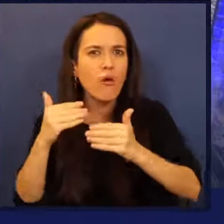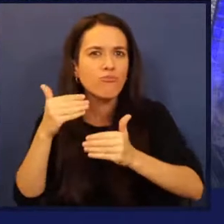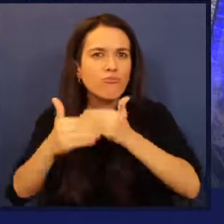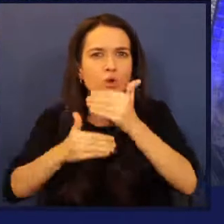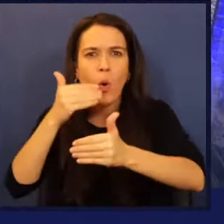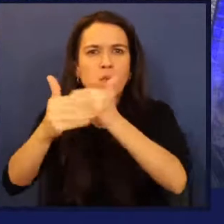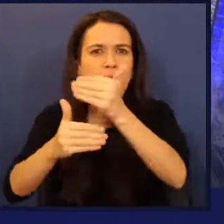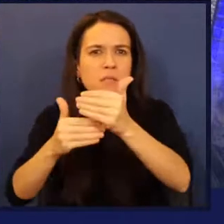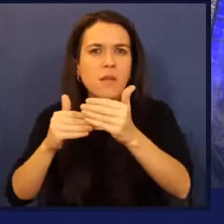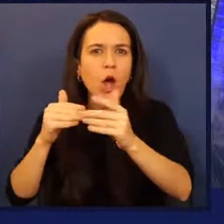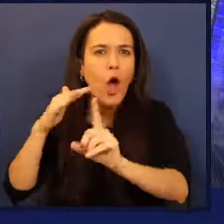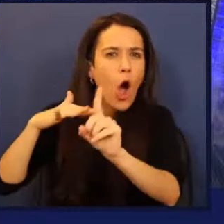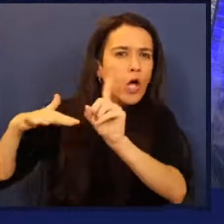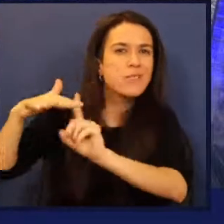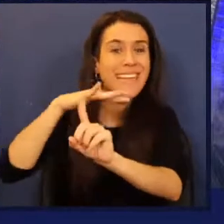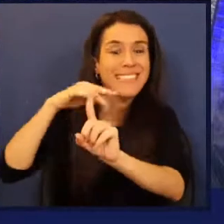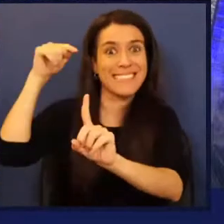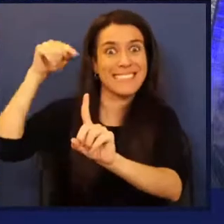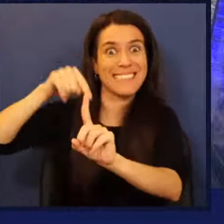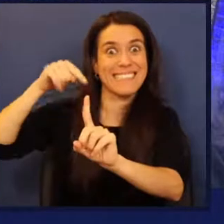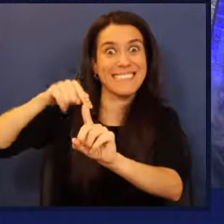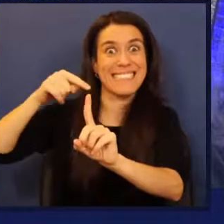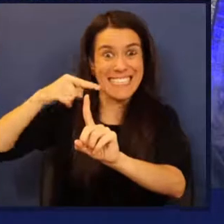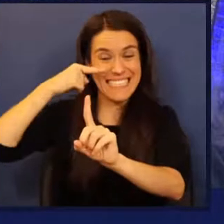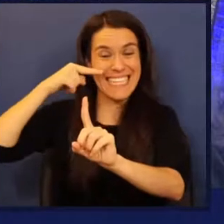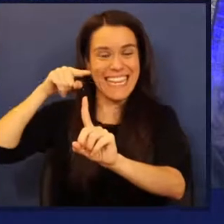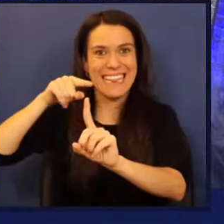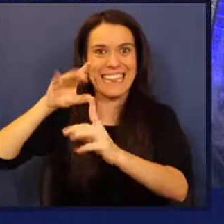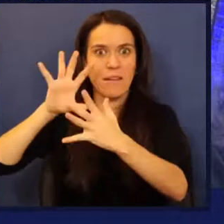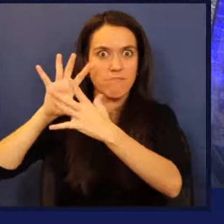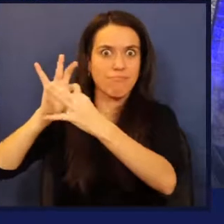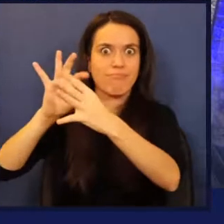actually. And then you run into a ton of problems that